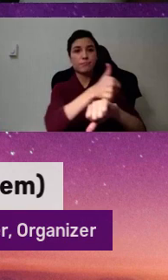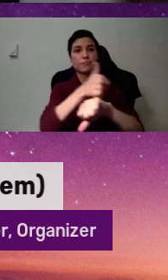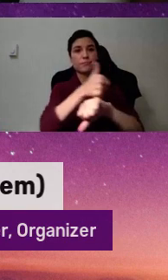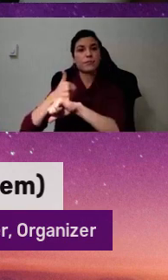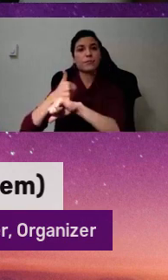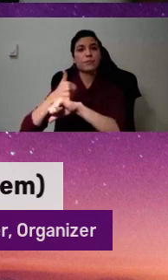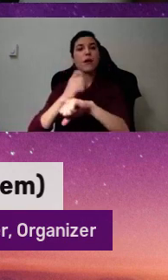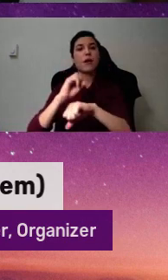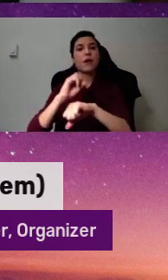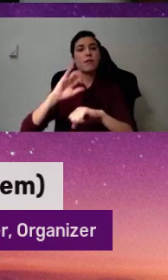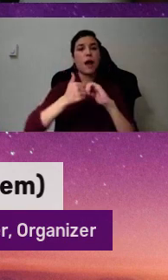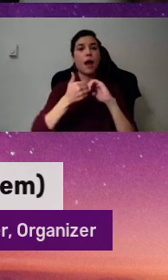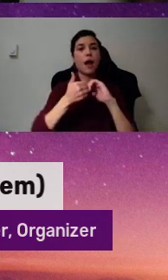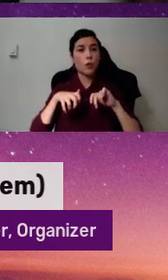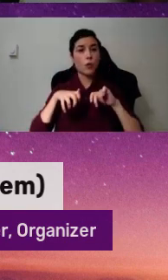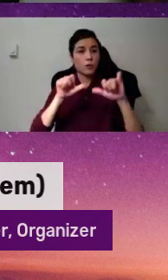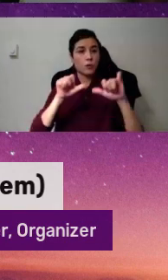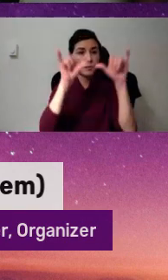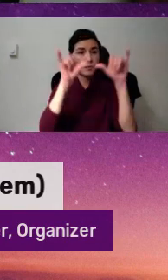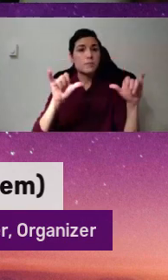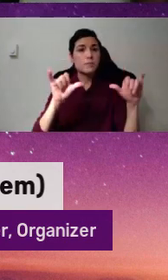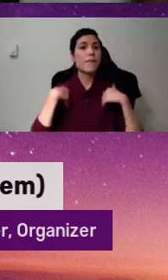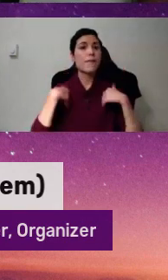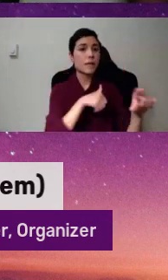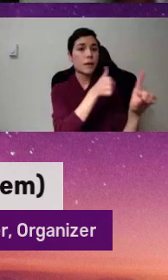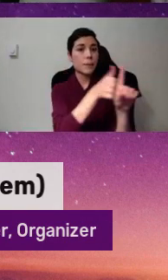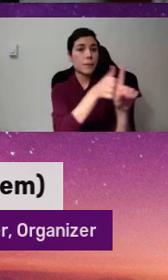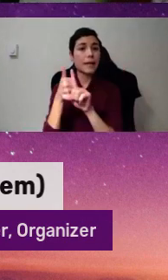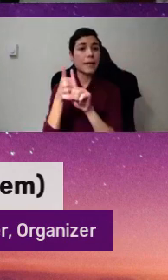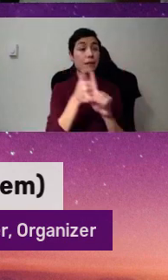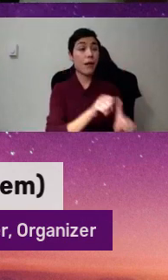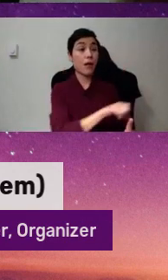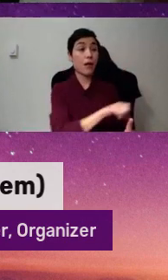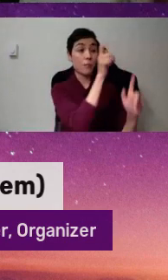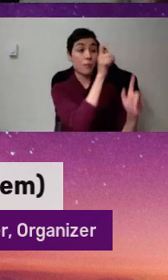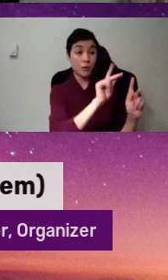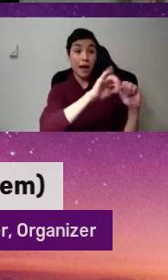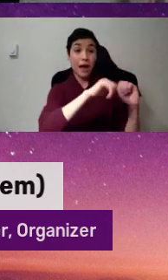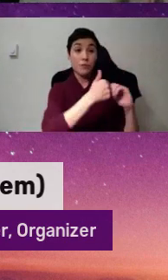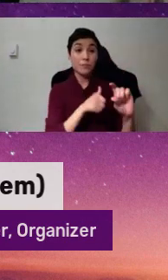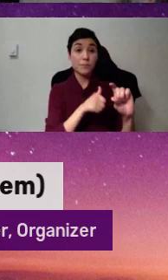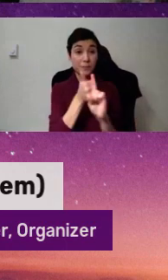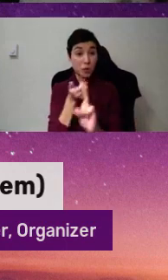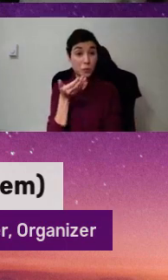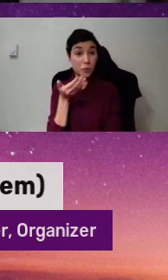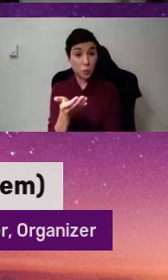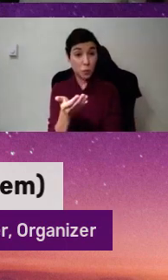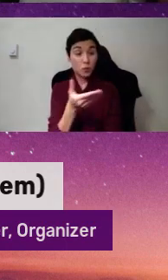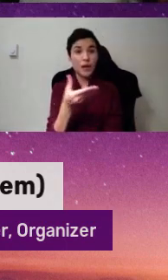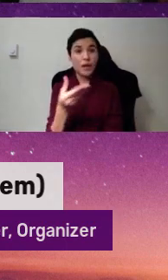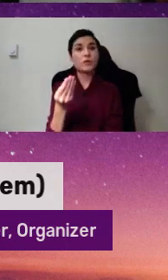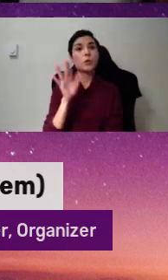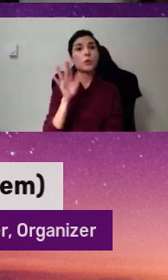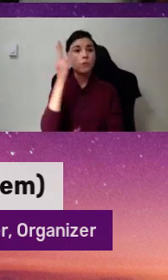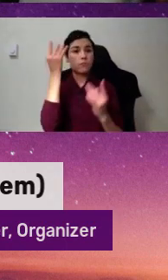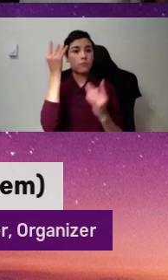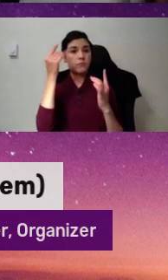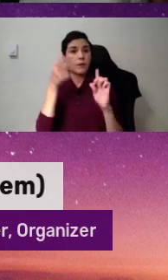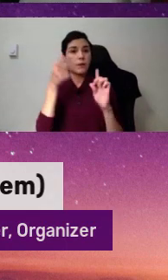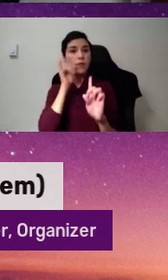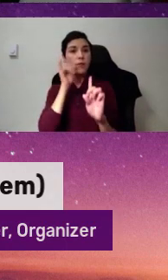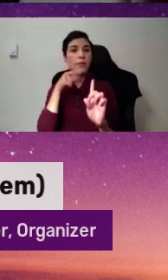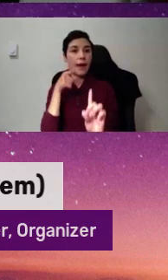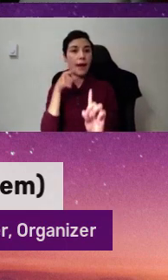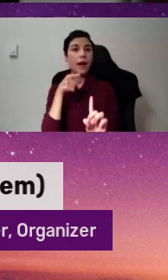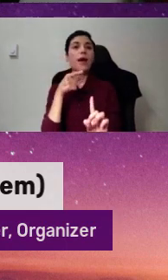people, how it has impacted you in terms of how you think about it. I think you've given us some really concrete examples of